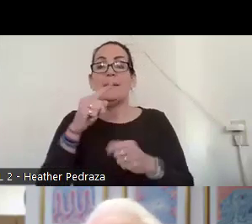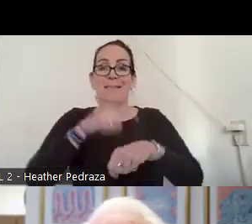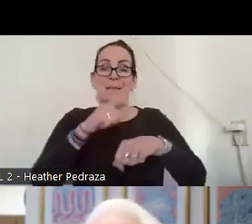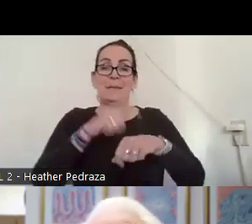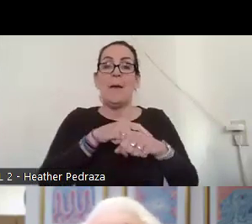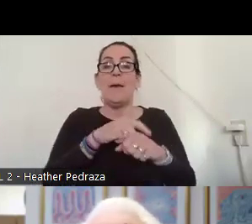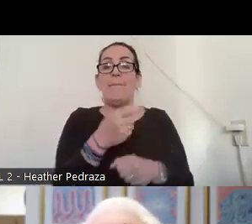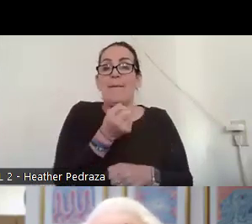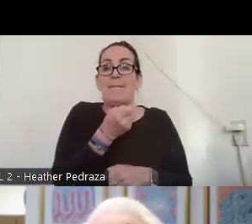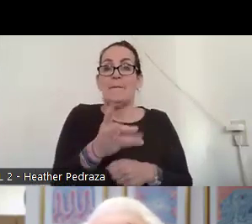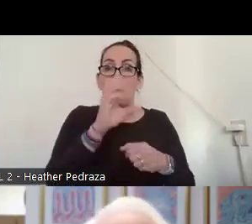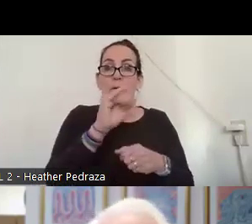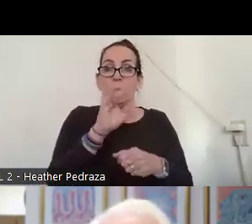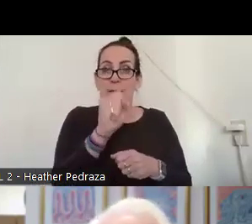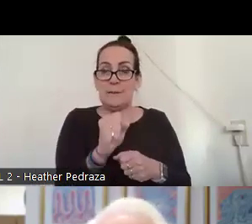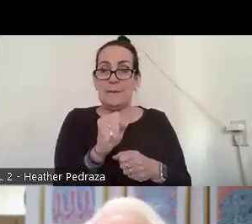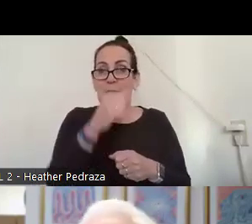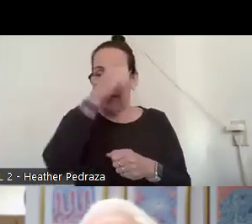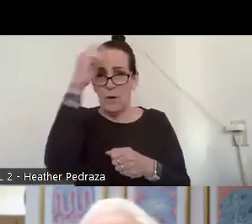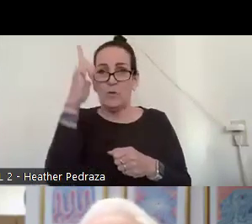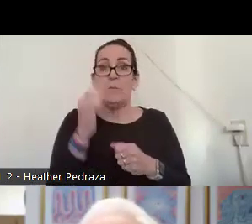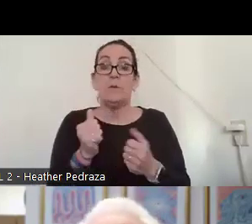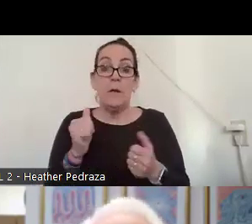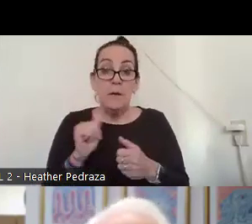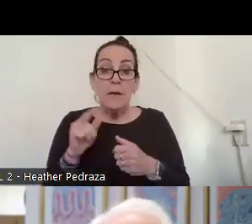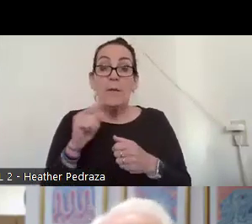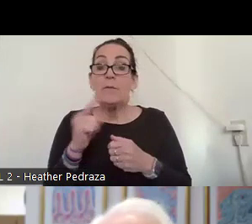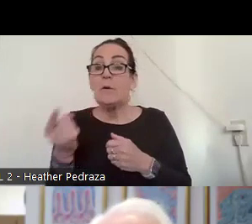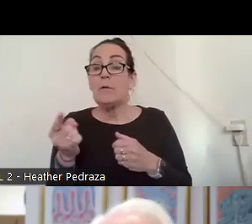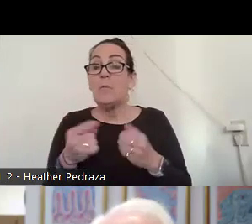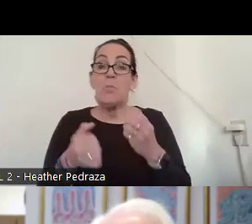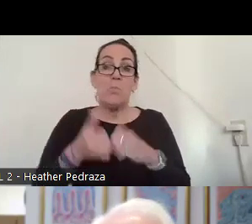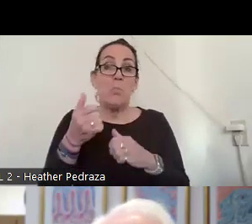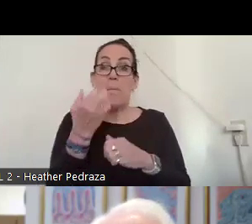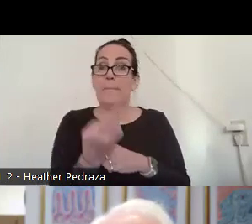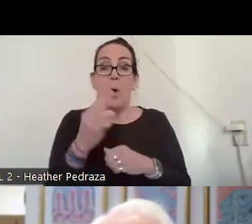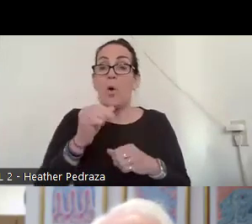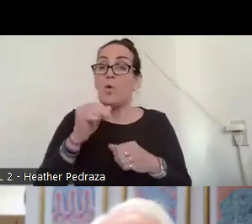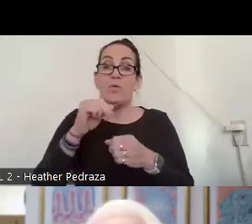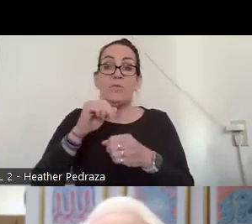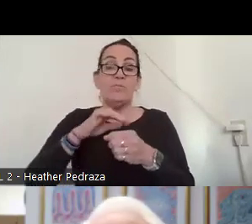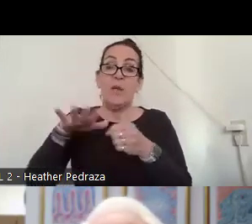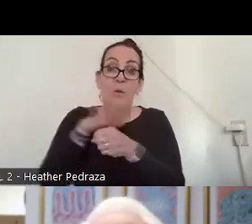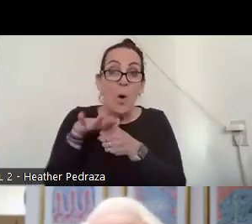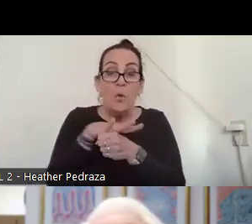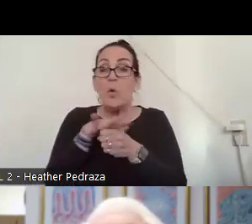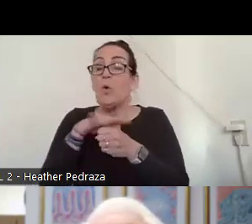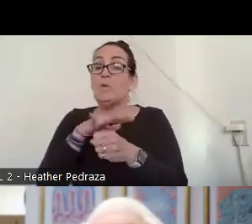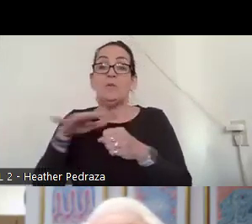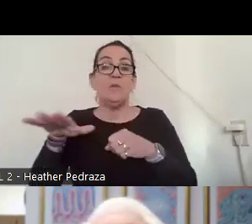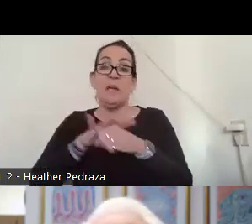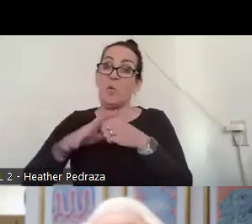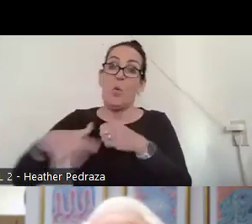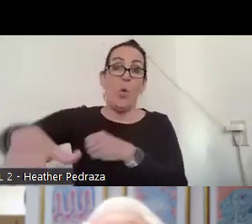and ideally someday, both rurally and in urban settings, both in the US and in the world, no cases of Alzheimer's